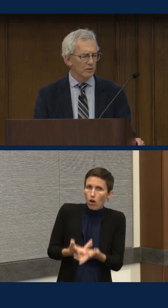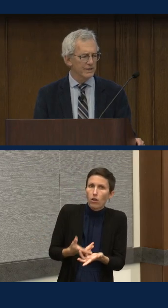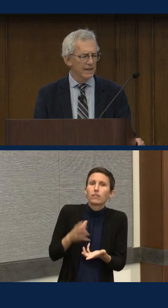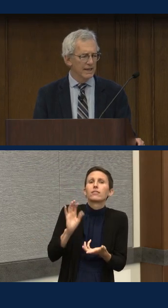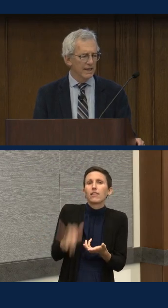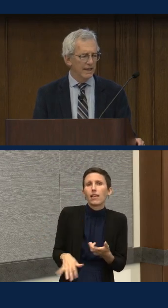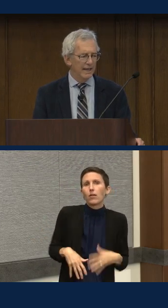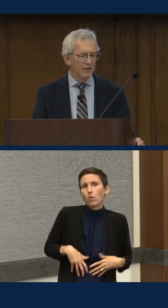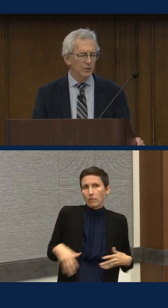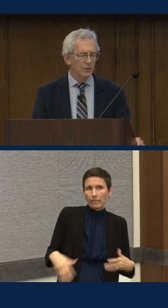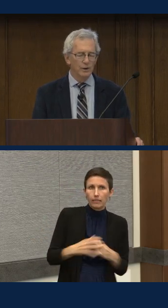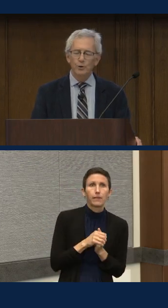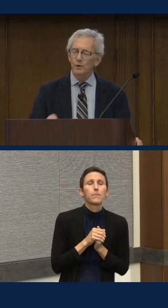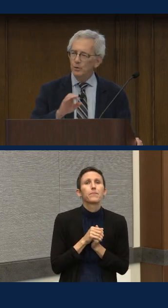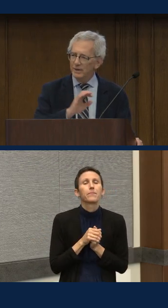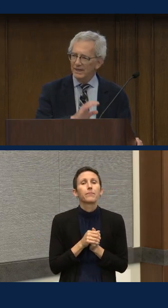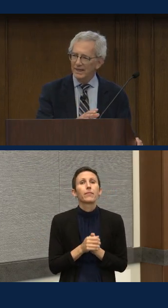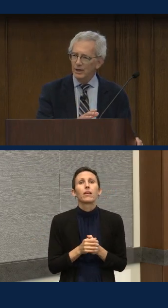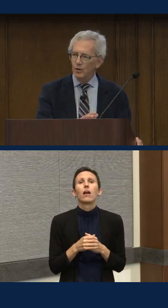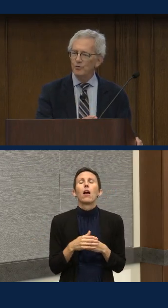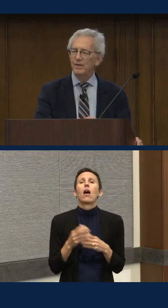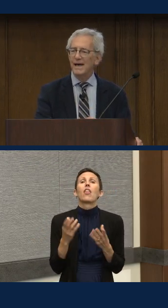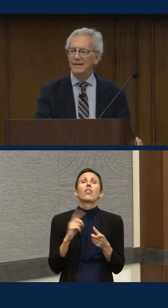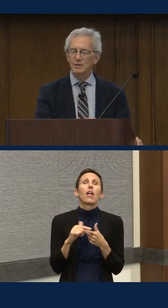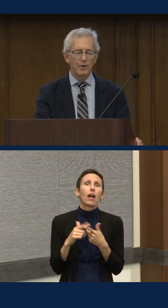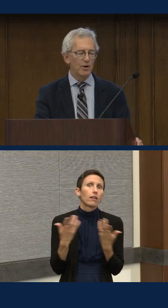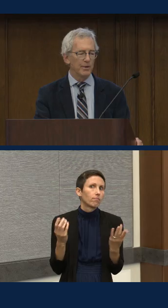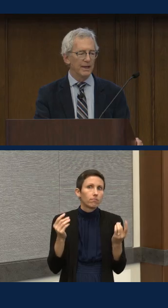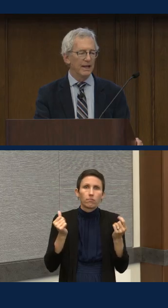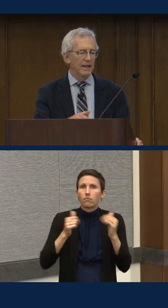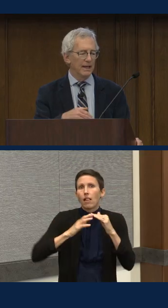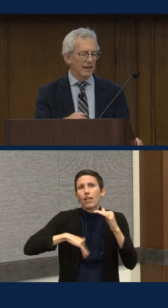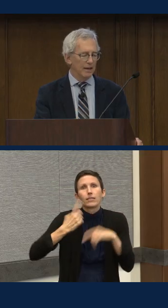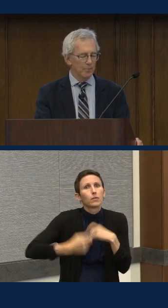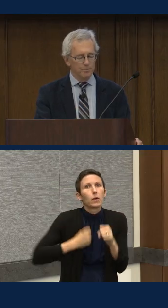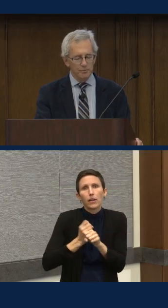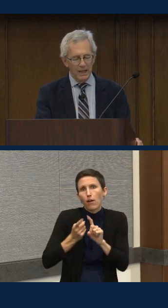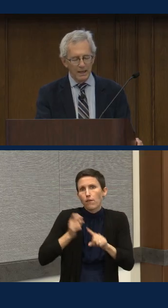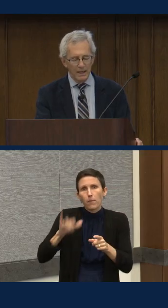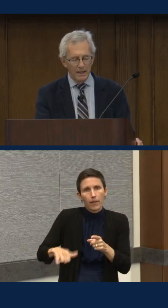obesity models. And literally within a year of that experiment,